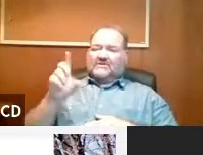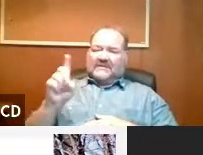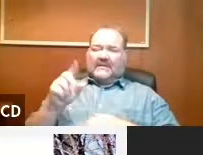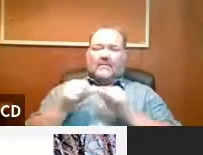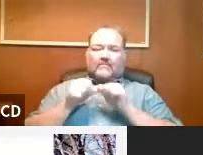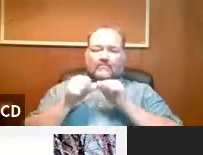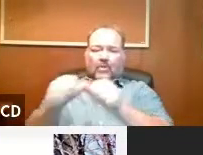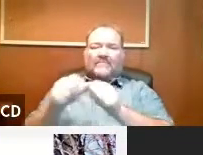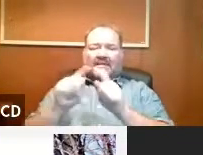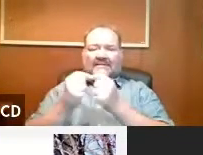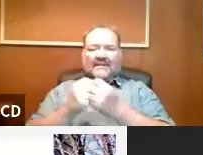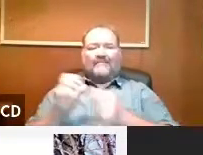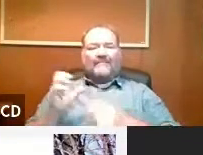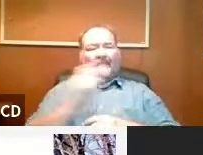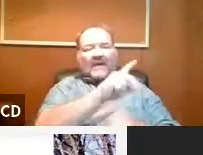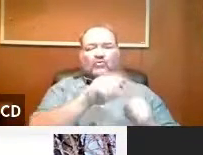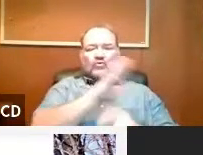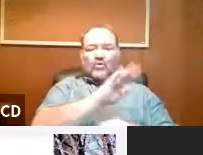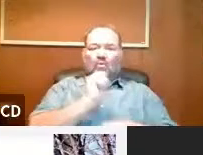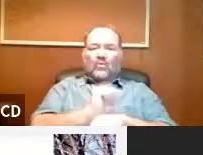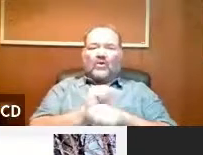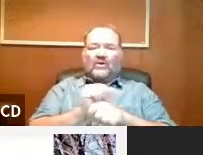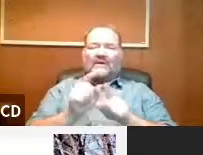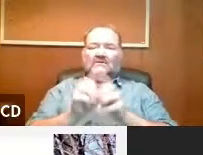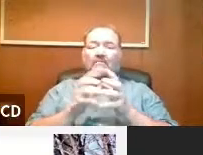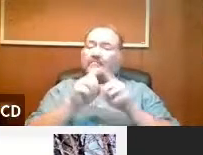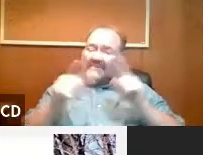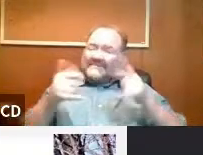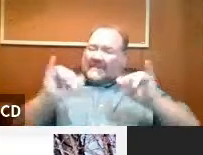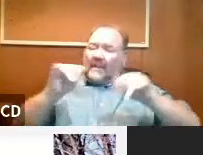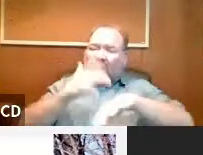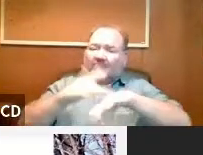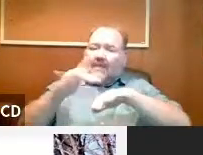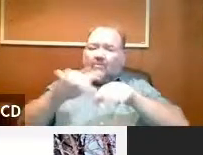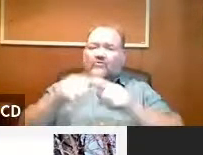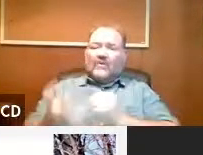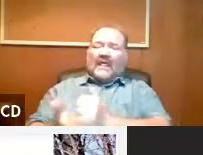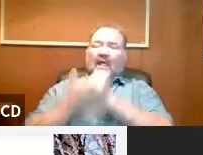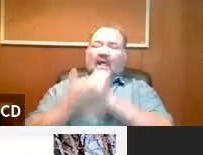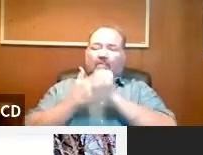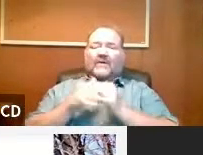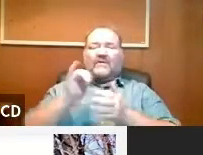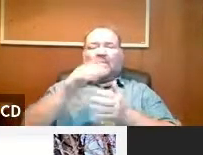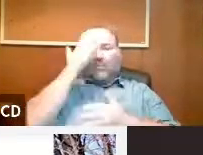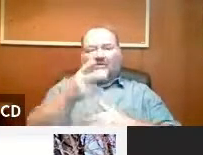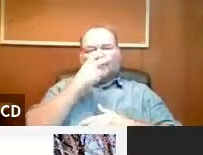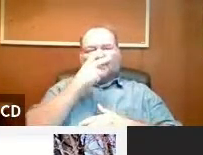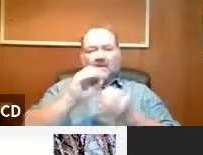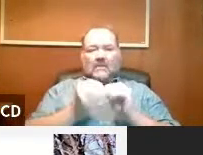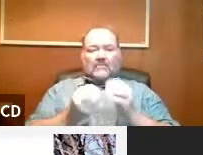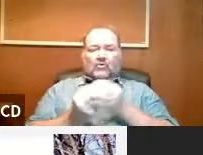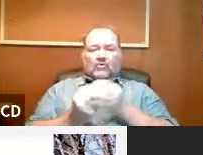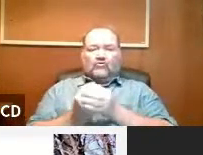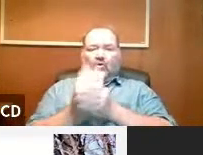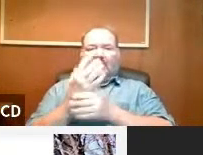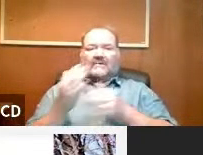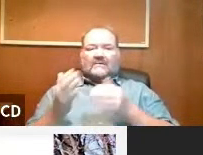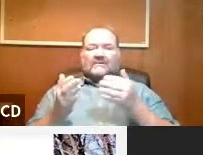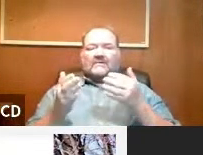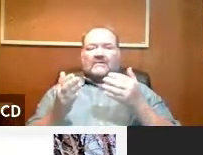to their work as much as possible, but they're still available to help, which is why you see that number growing. despite the number of